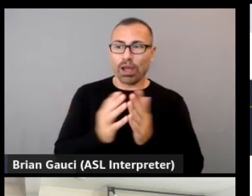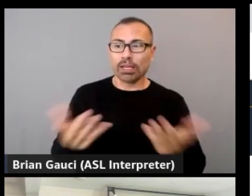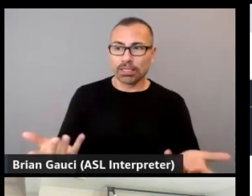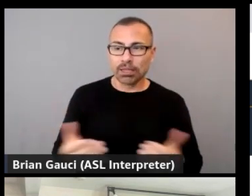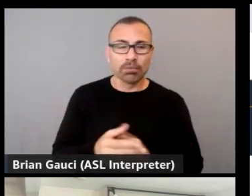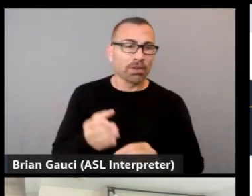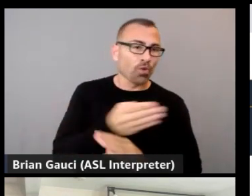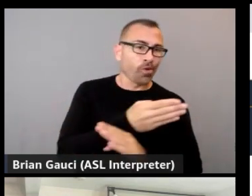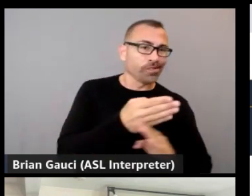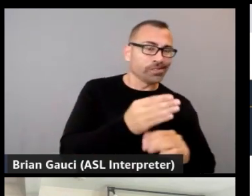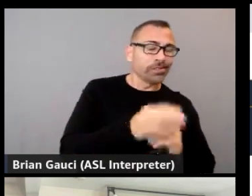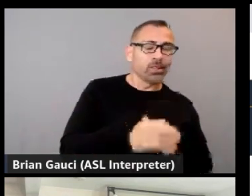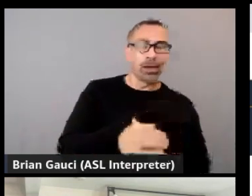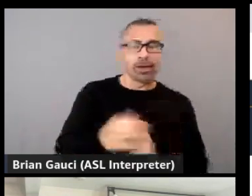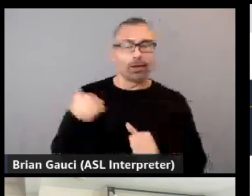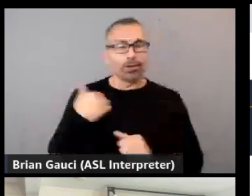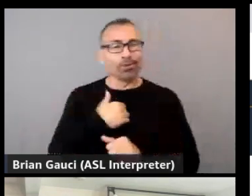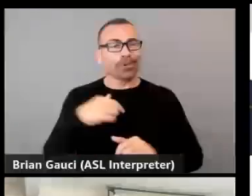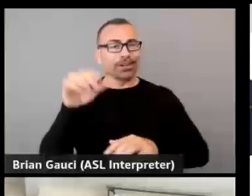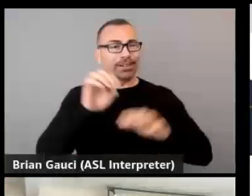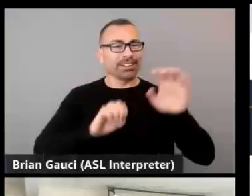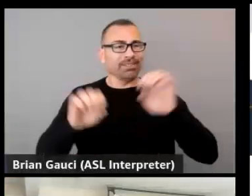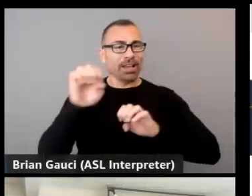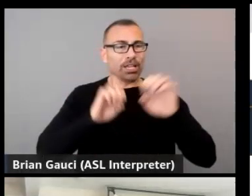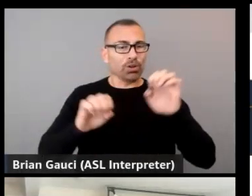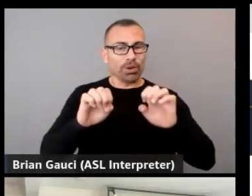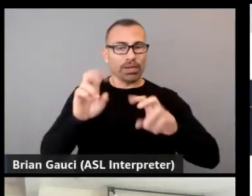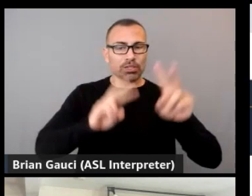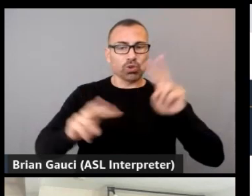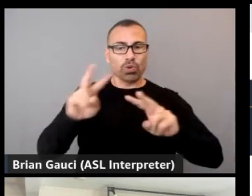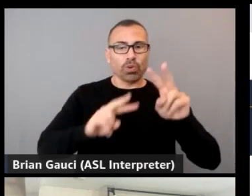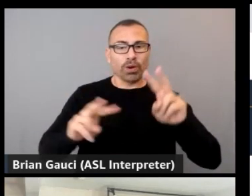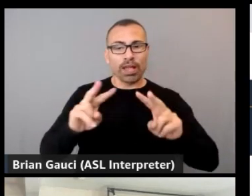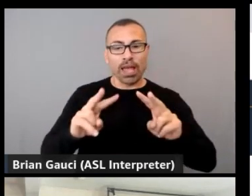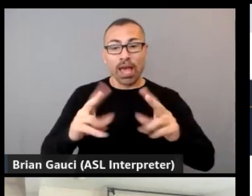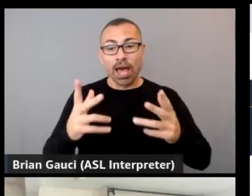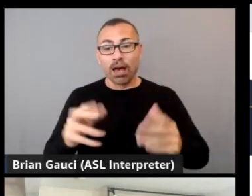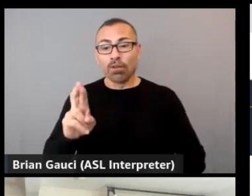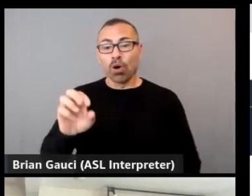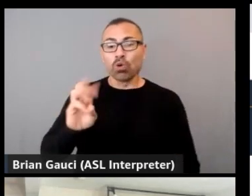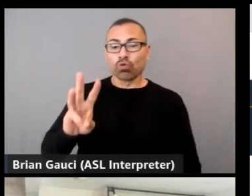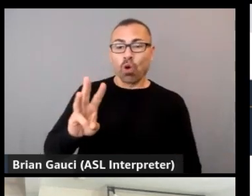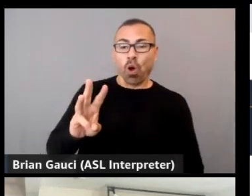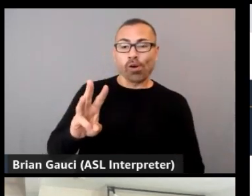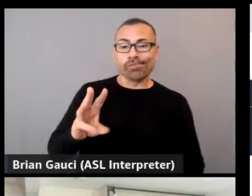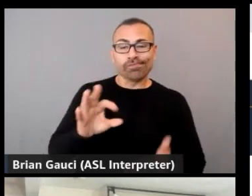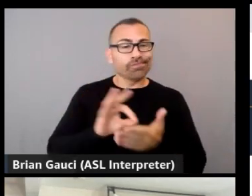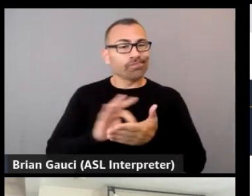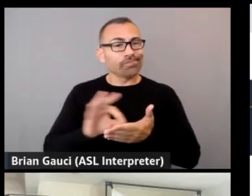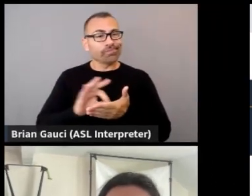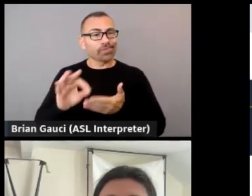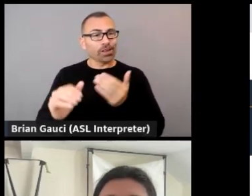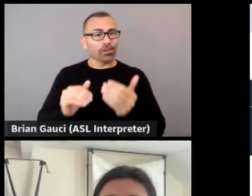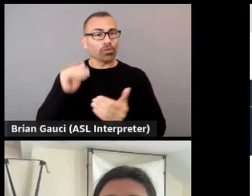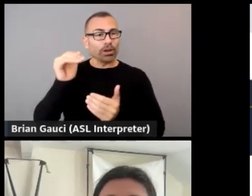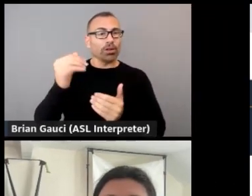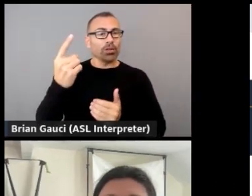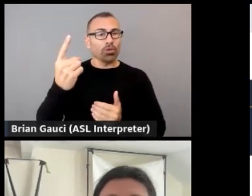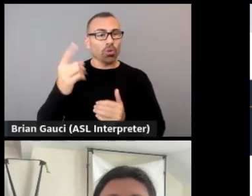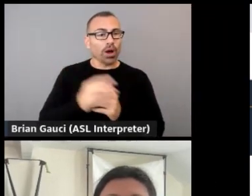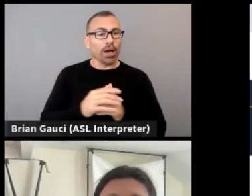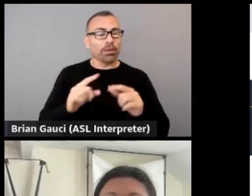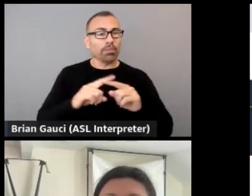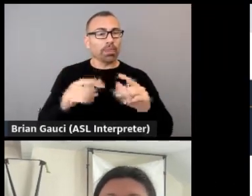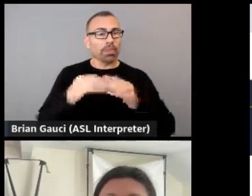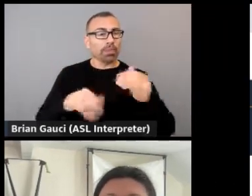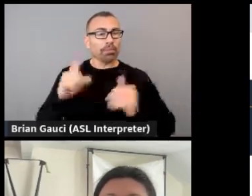evaluating this. And so, for example, like row count greater than 1, or if it was like, let's say it was less than 1,000 and it didn't meet, the first thing an operator does is they